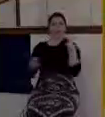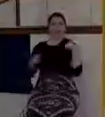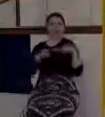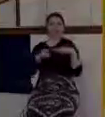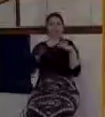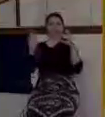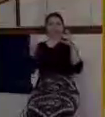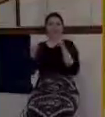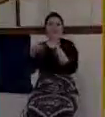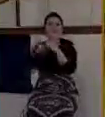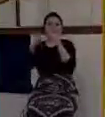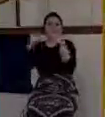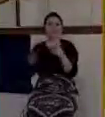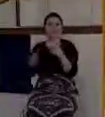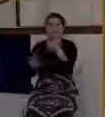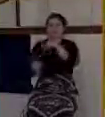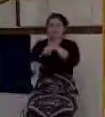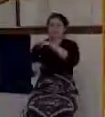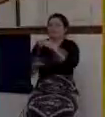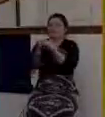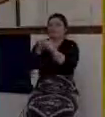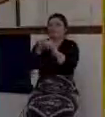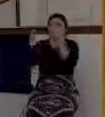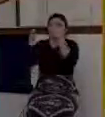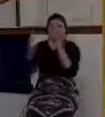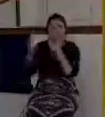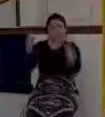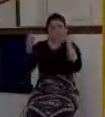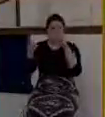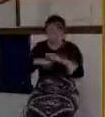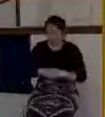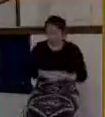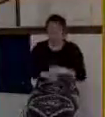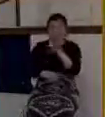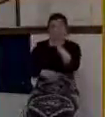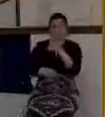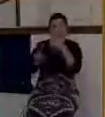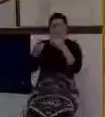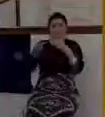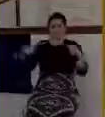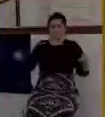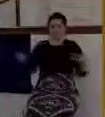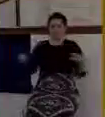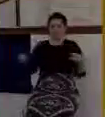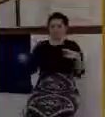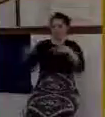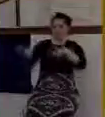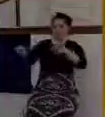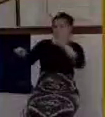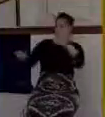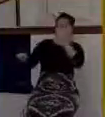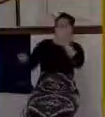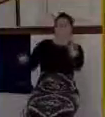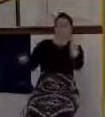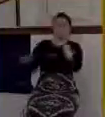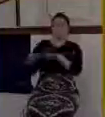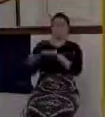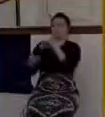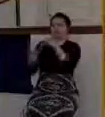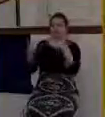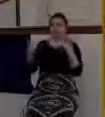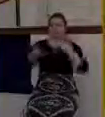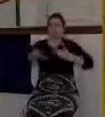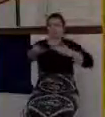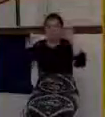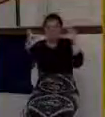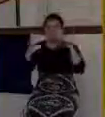while Jesus was the son of the owner. And that parable made the religious leaders look really bad, and so they're really angry. So now